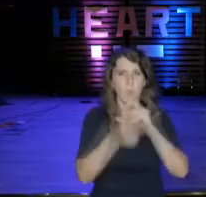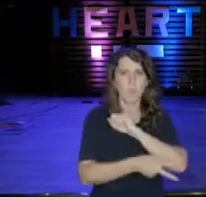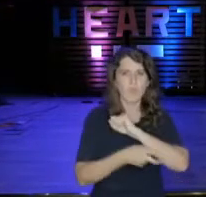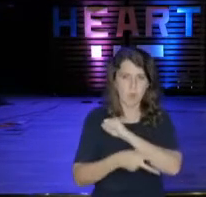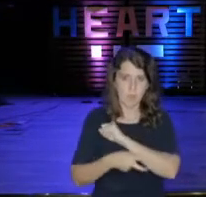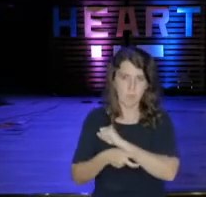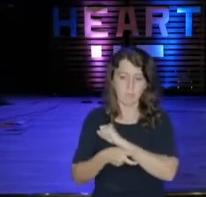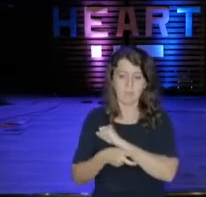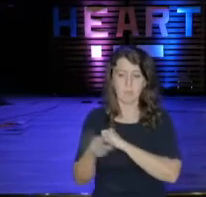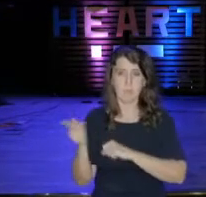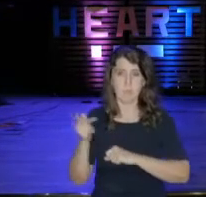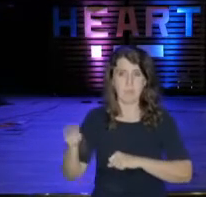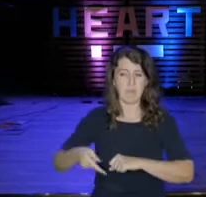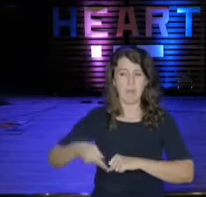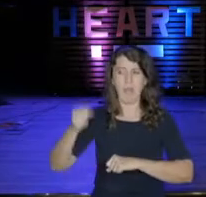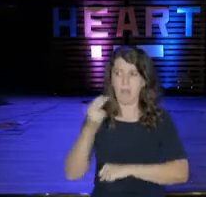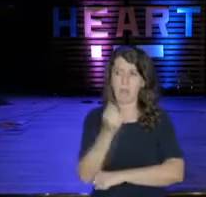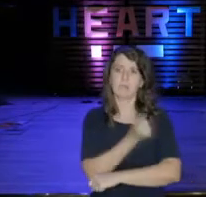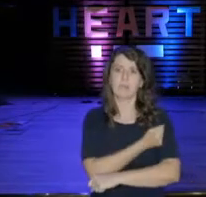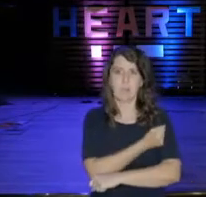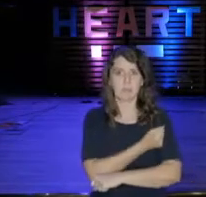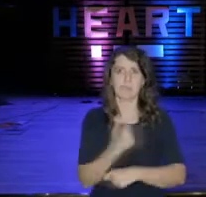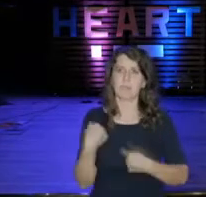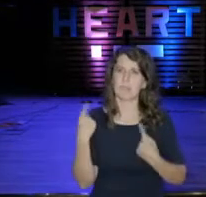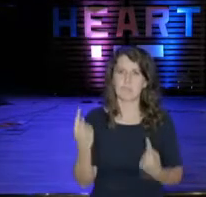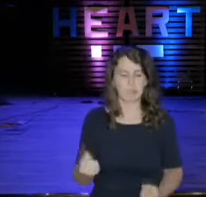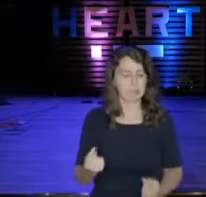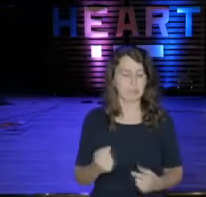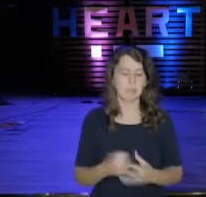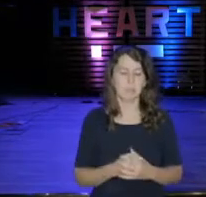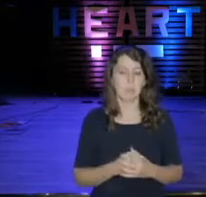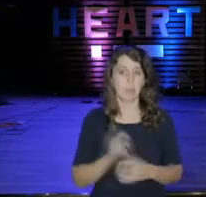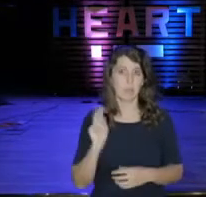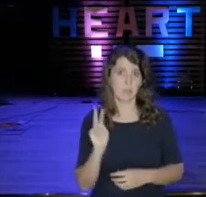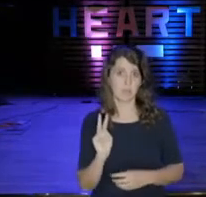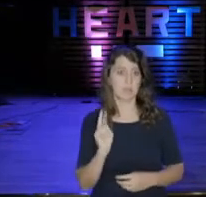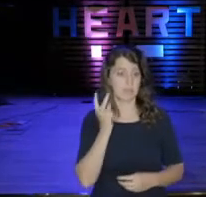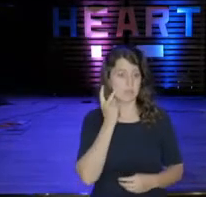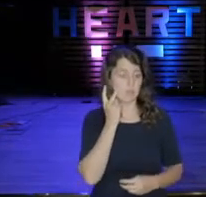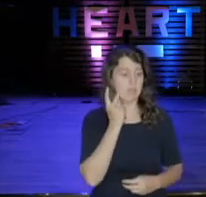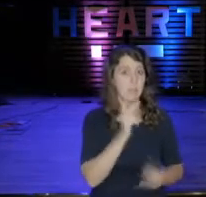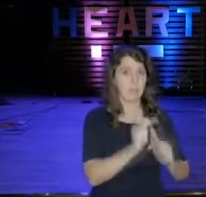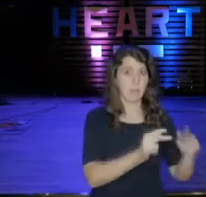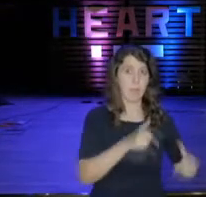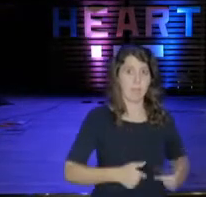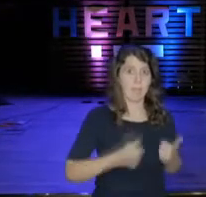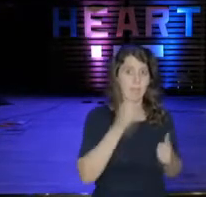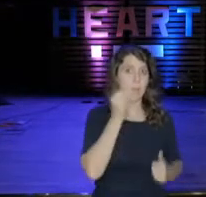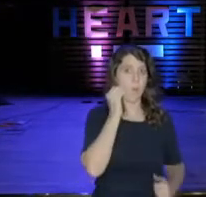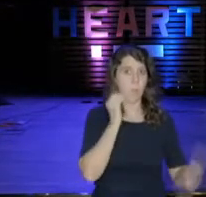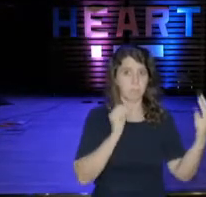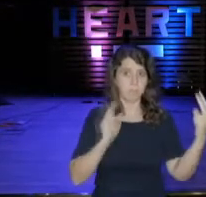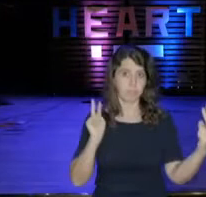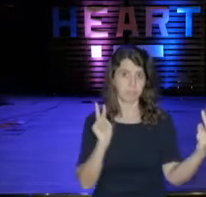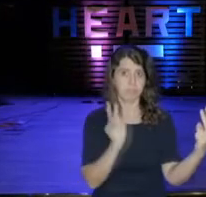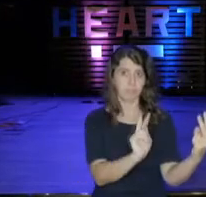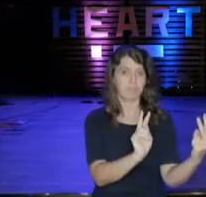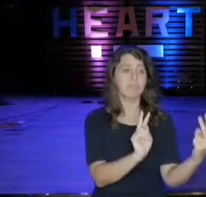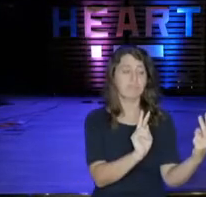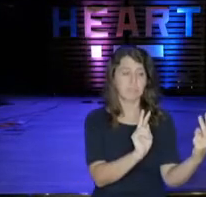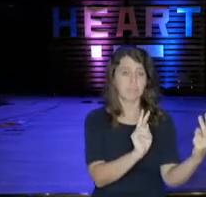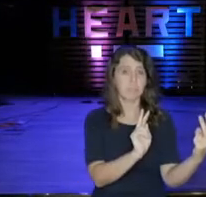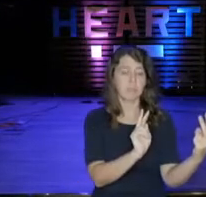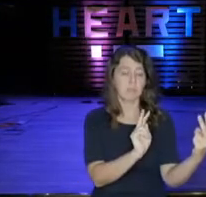they were both high on drugs. They'd been high on drugs for days. The two ran into the home, and they saw a couple in the